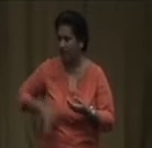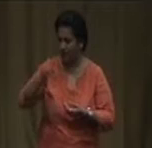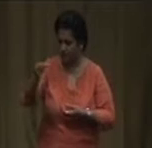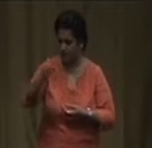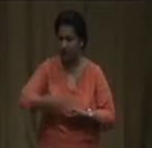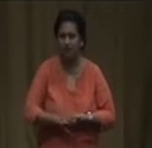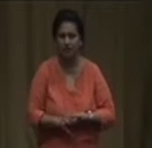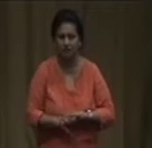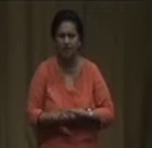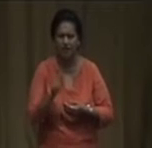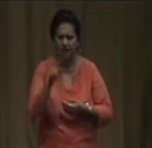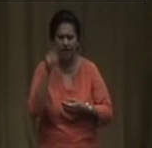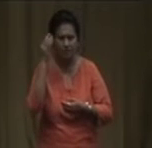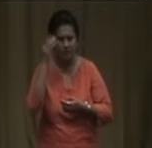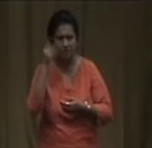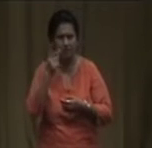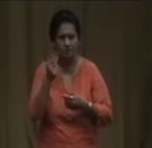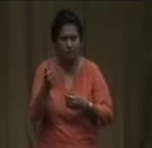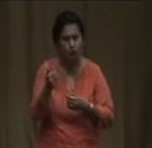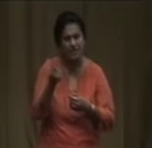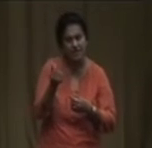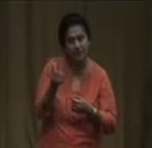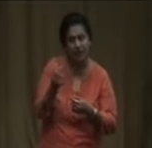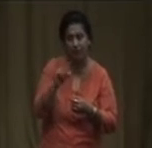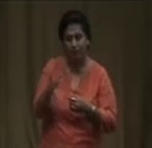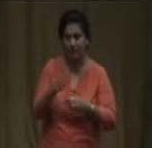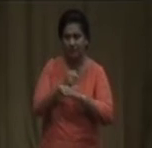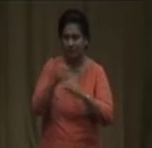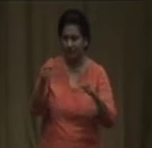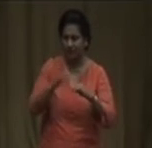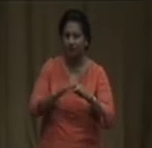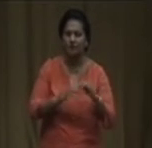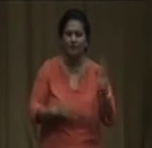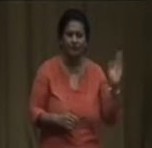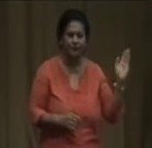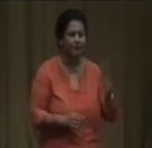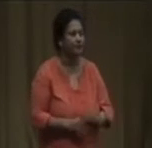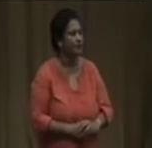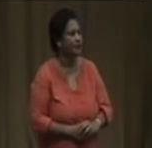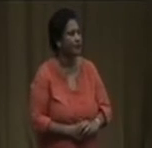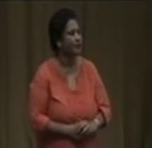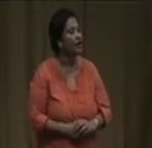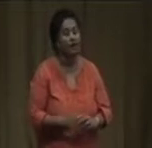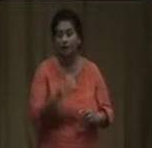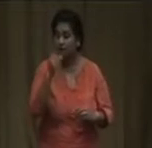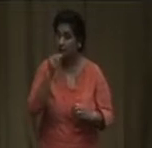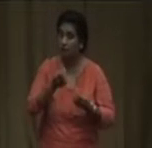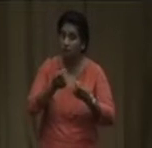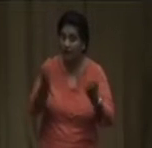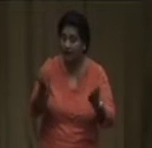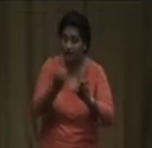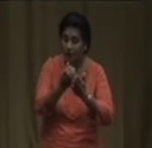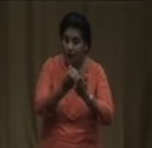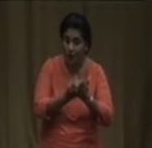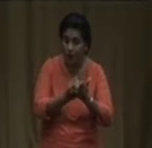one. We assemble courses based entirely on OER, which means we can provide these courses to